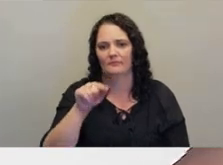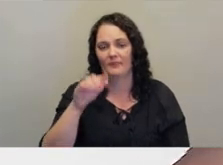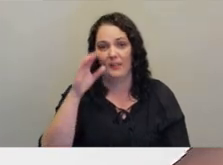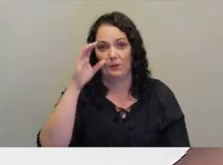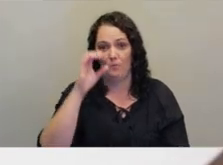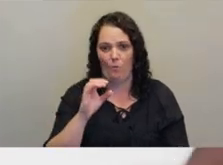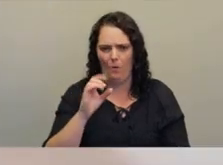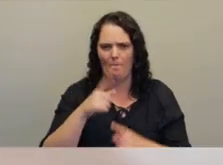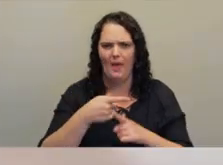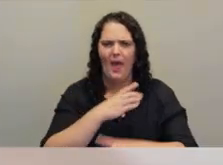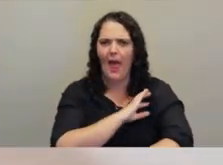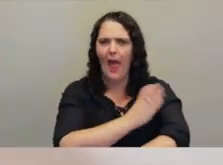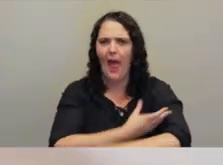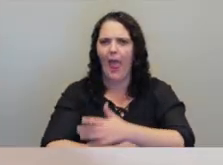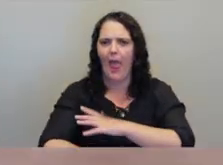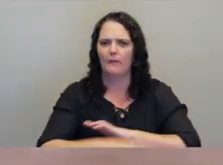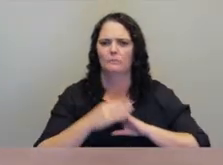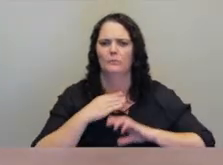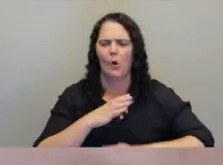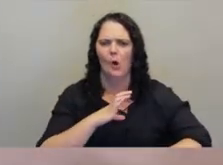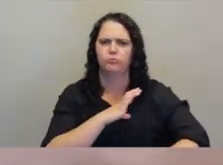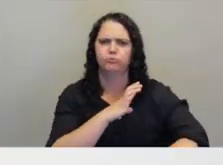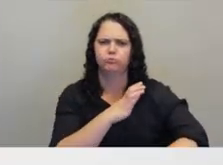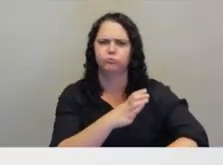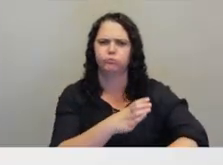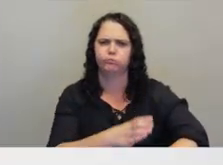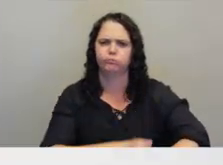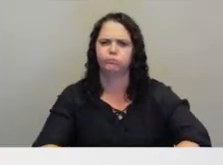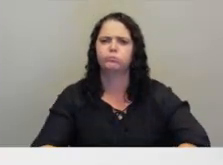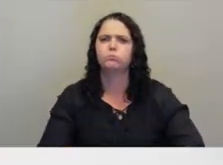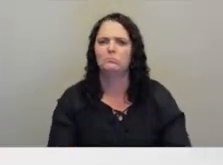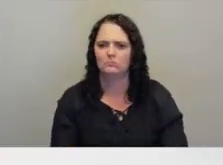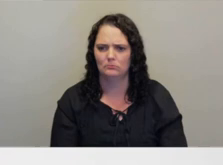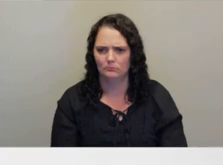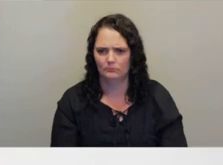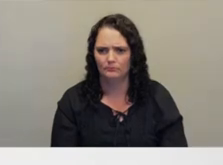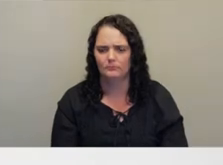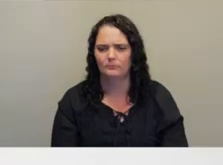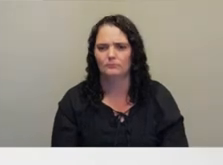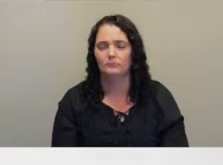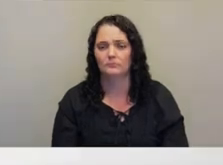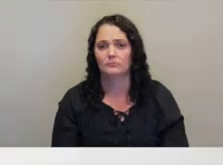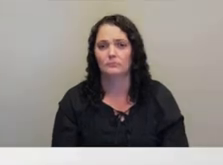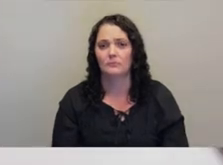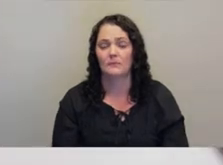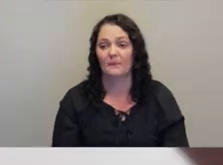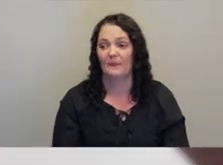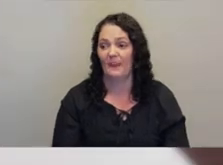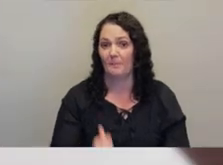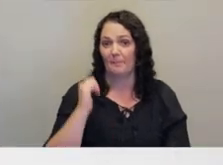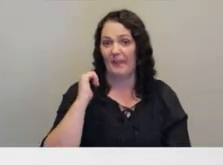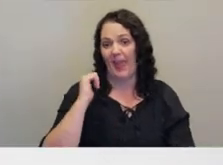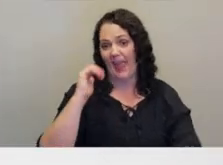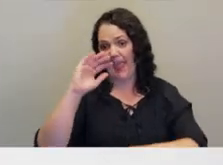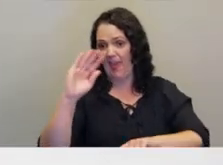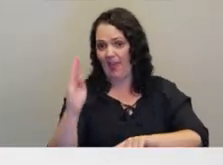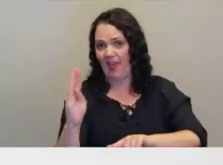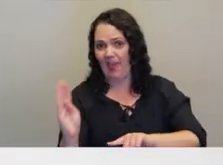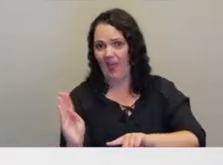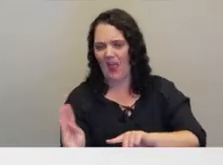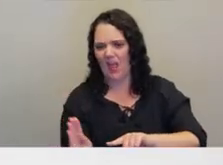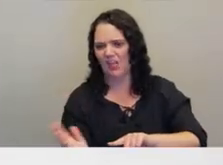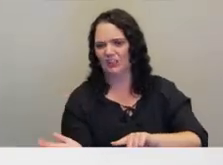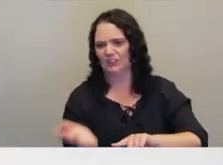footballer here. There we go. I'm gonna exaggerate the back. Now, of course,